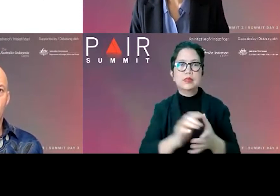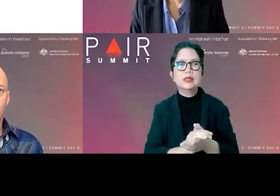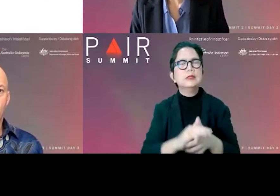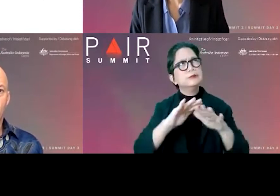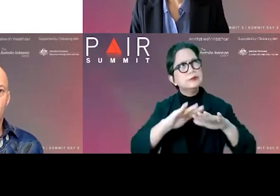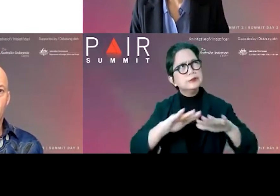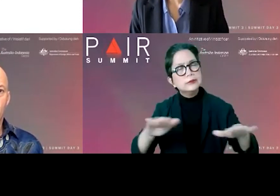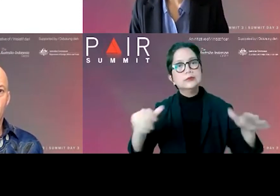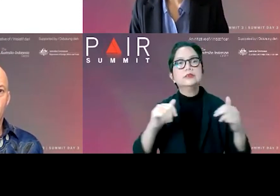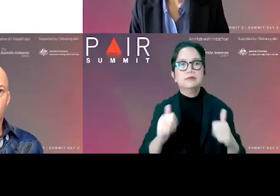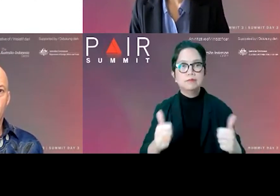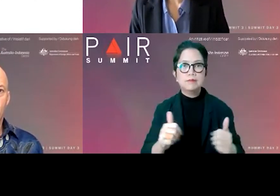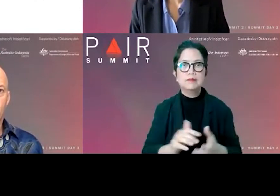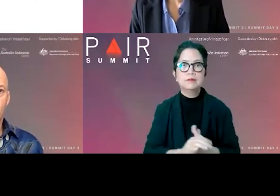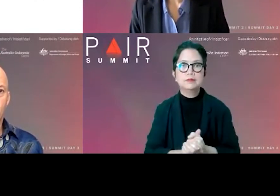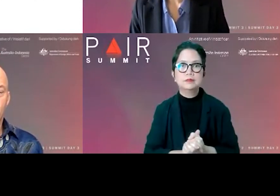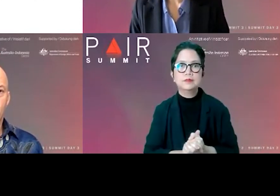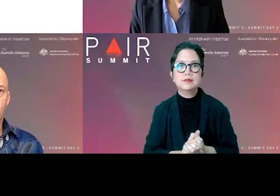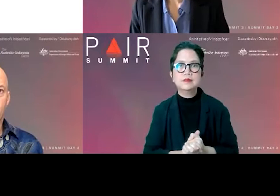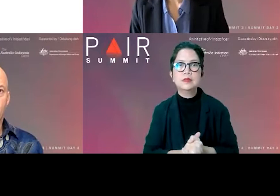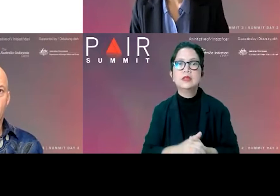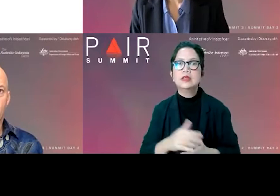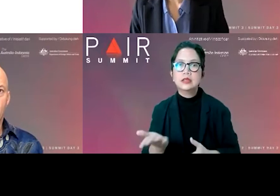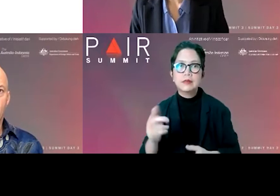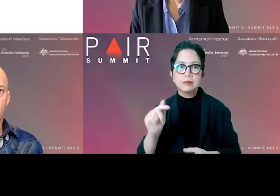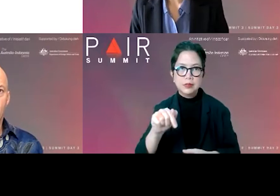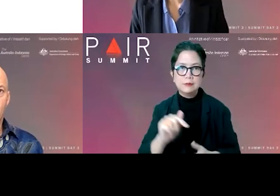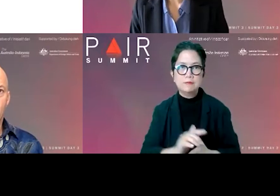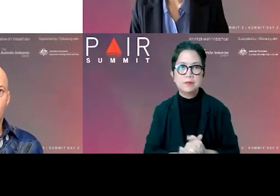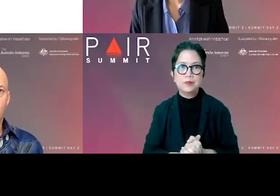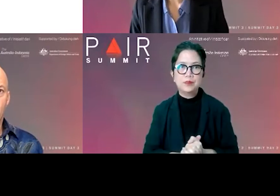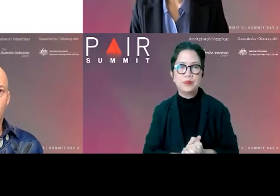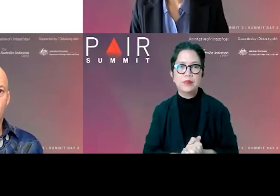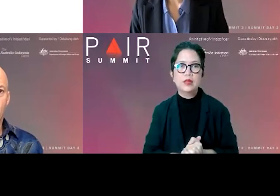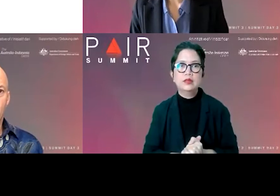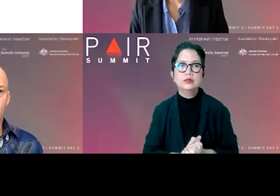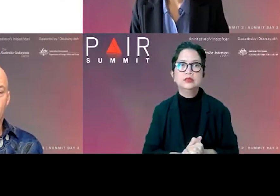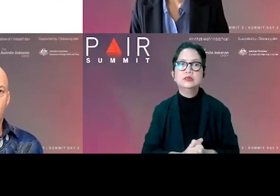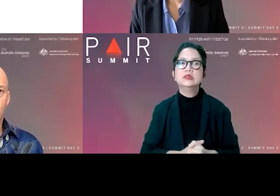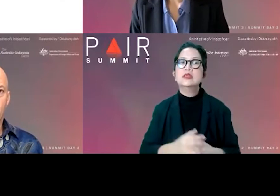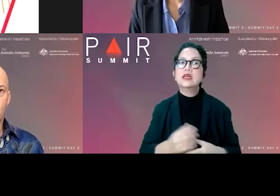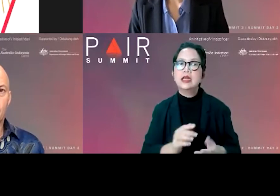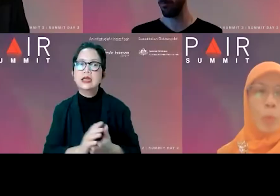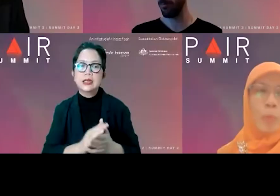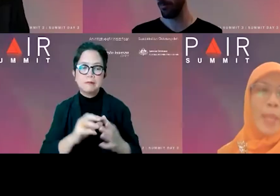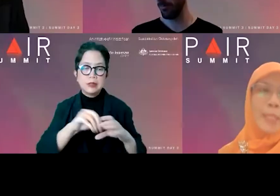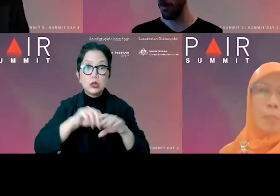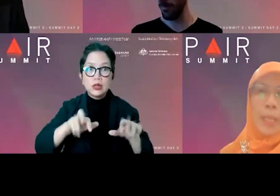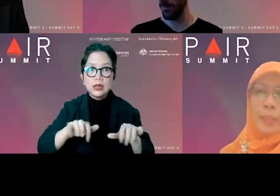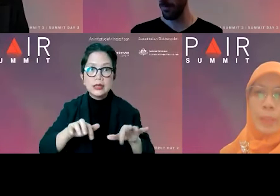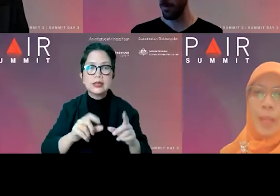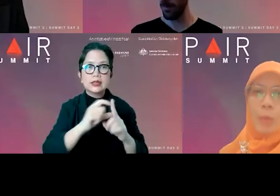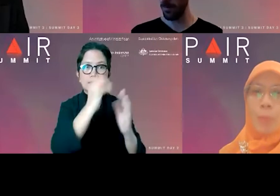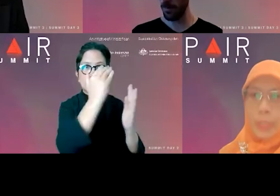given input data corresponding to COVID-19 pandemic in Indonesia, we will analyze the solution provided